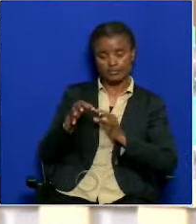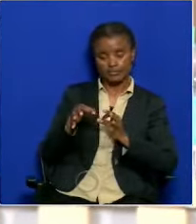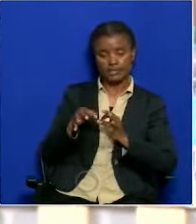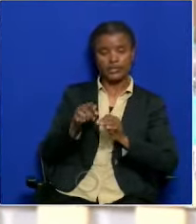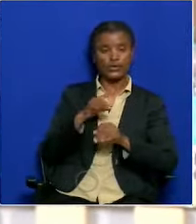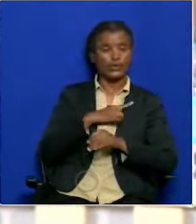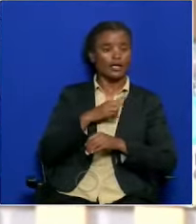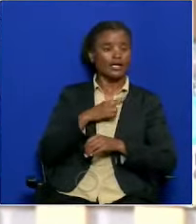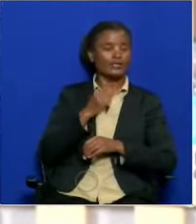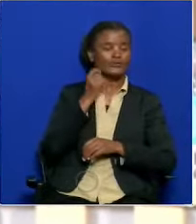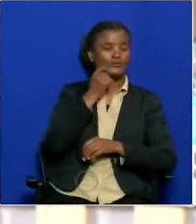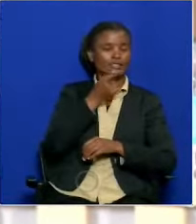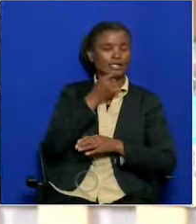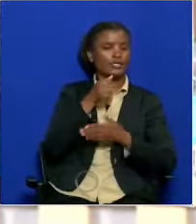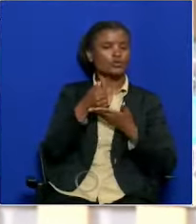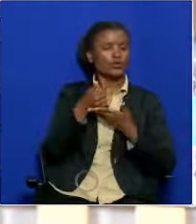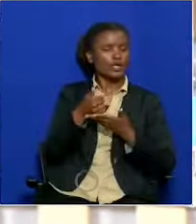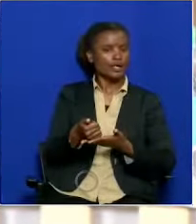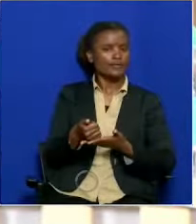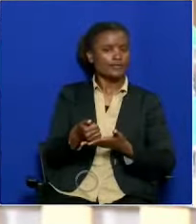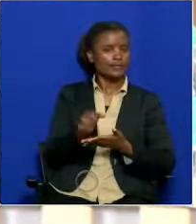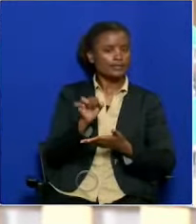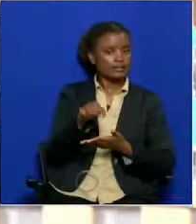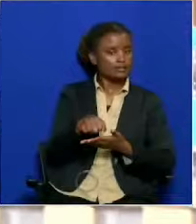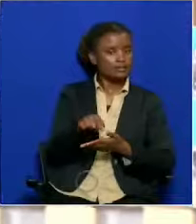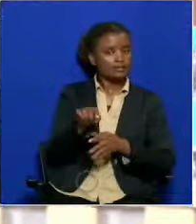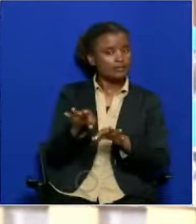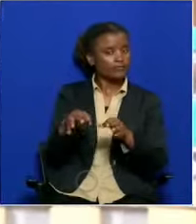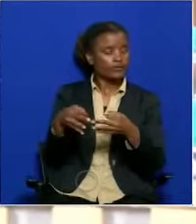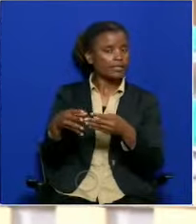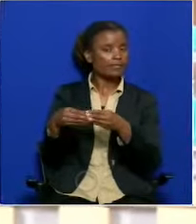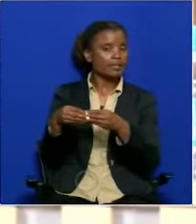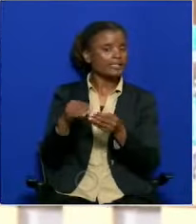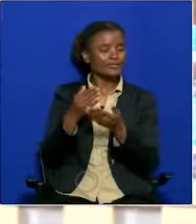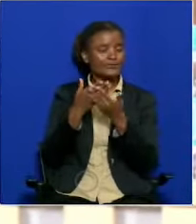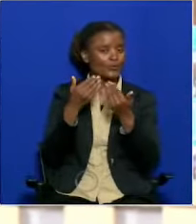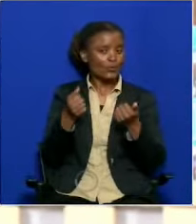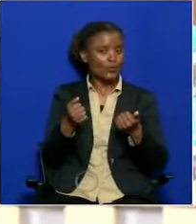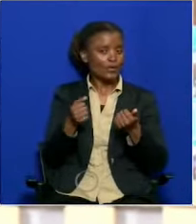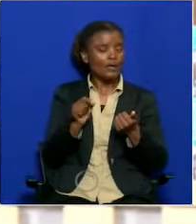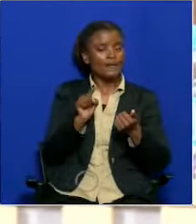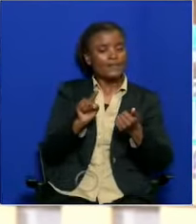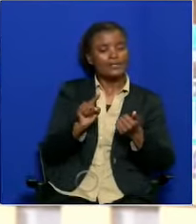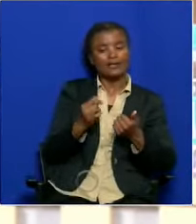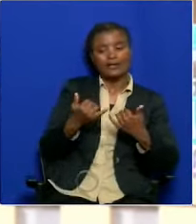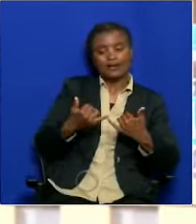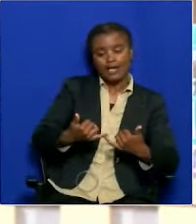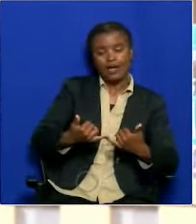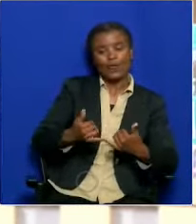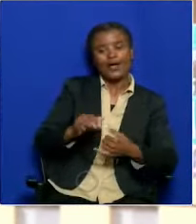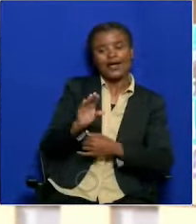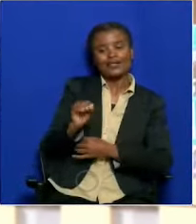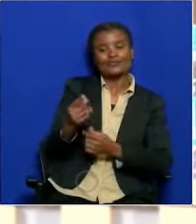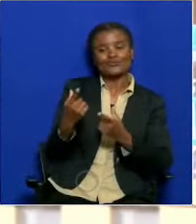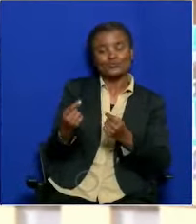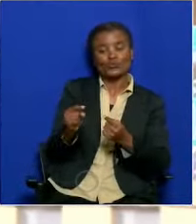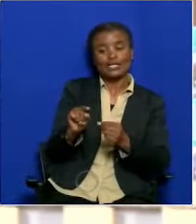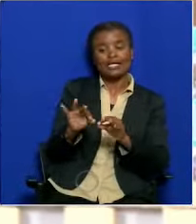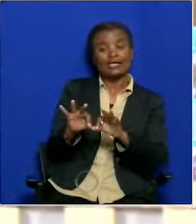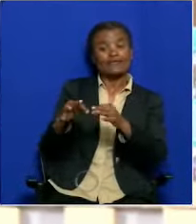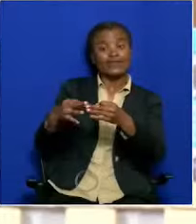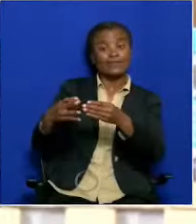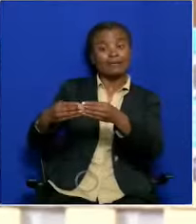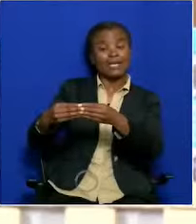Of course, family members won't know that. What I asked you to do was to put yourself in the shoes or in